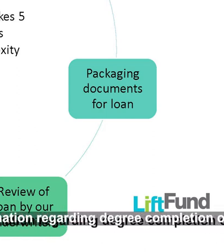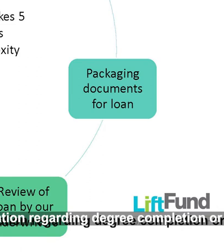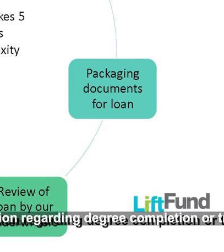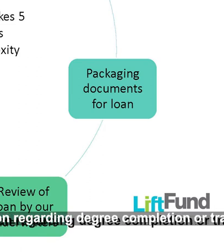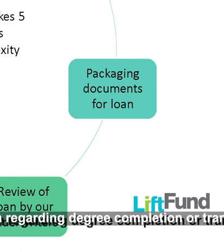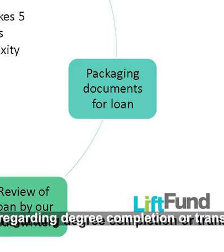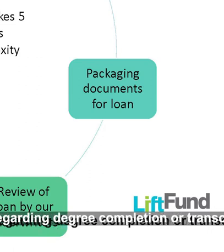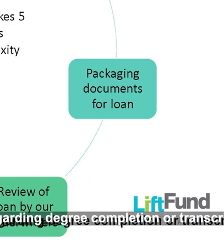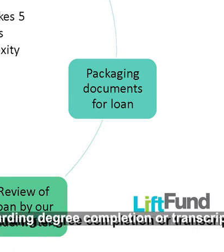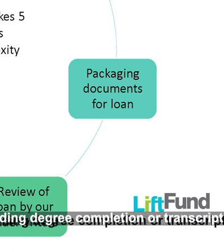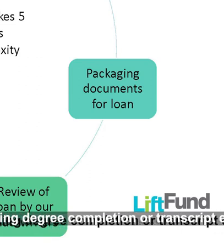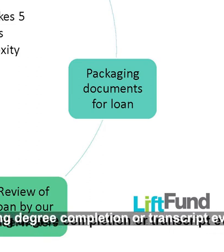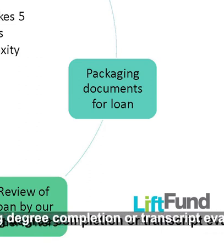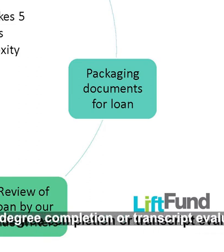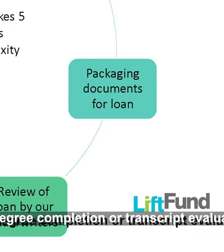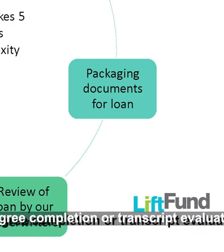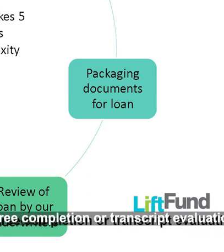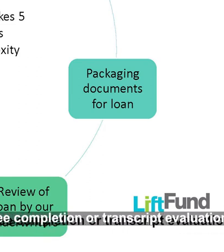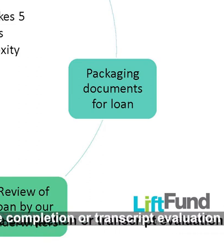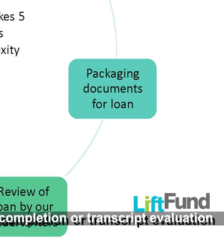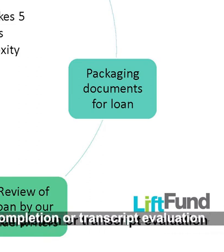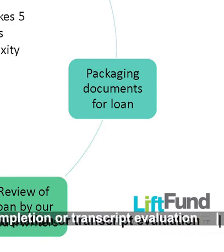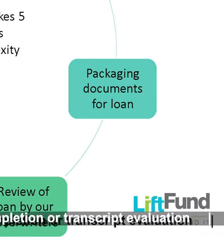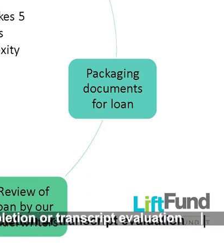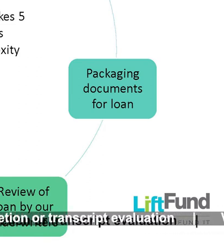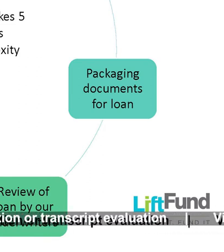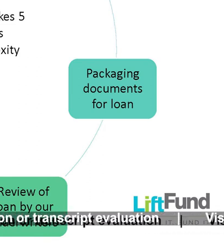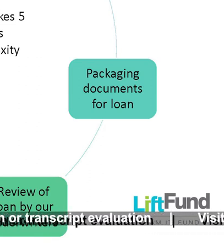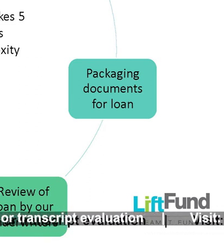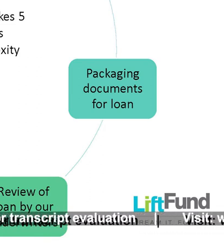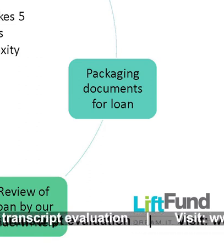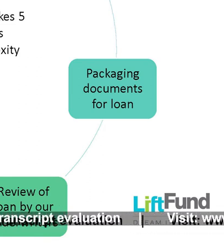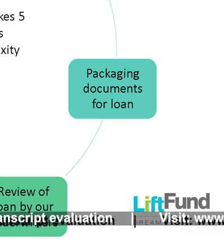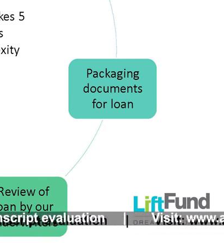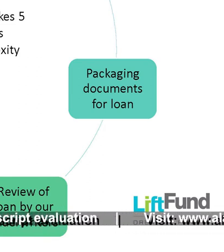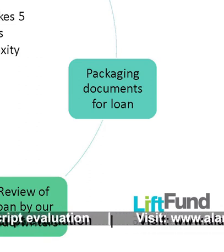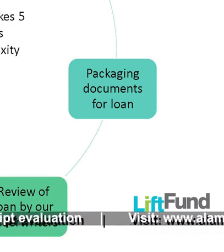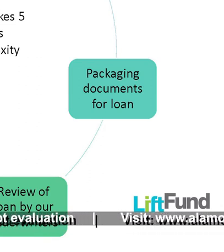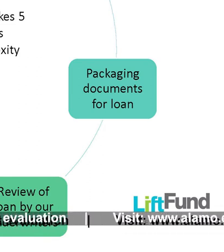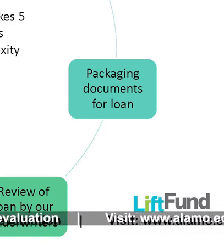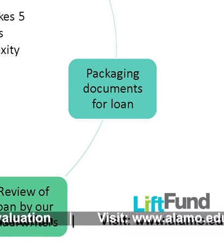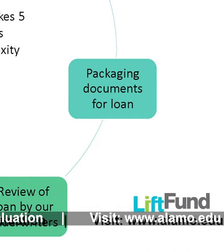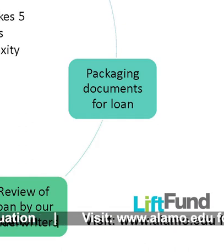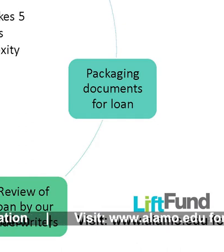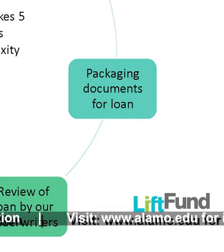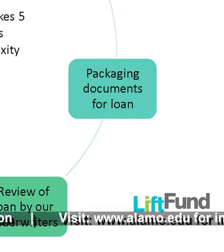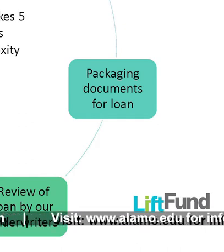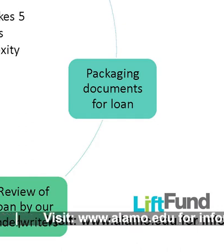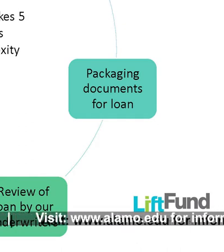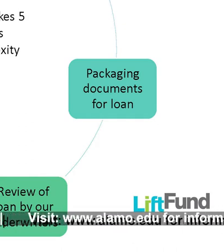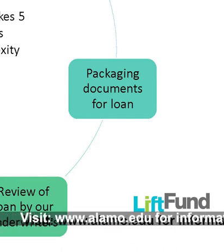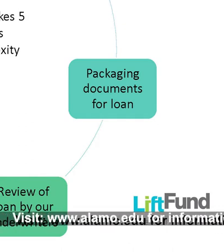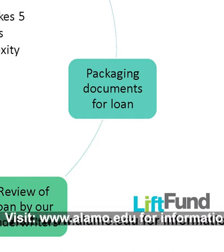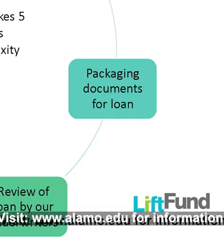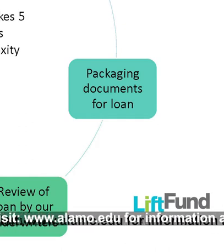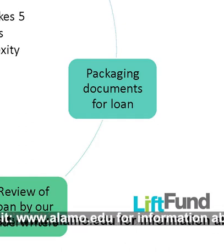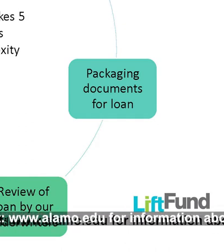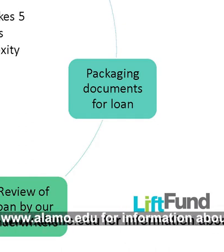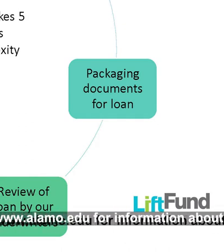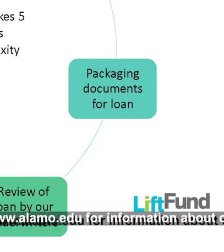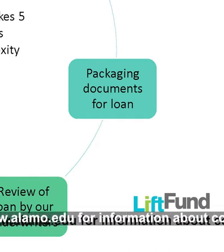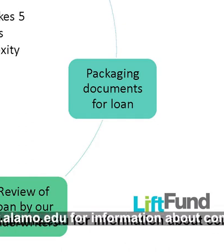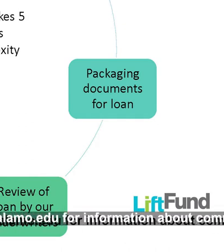And we're actually going over their credit report at that time with them. And we're determining whether it's something that we can consider or not. And if so,